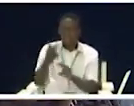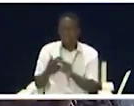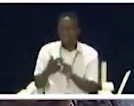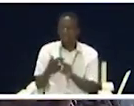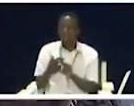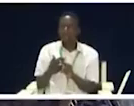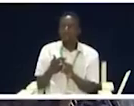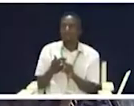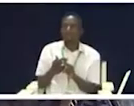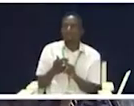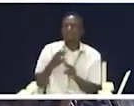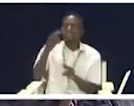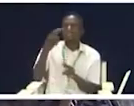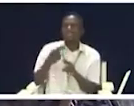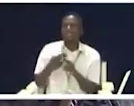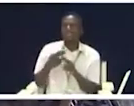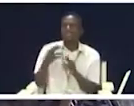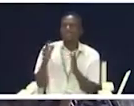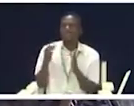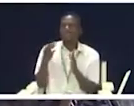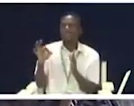Suna Yesu